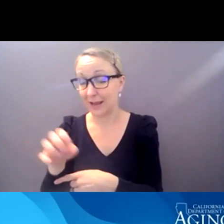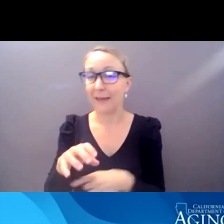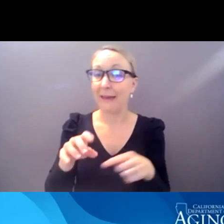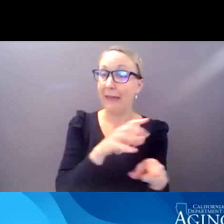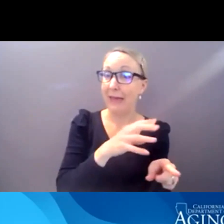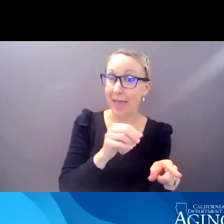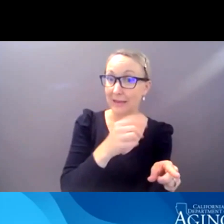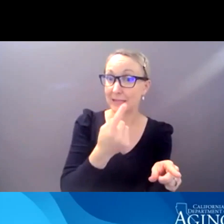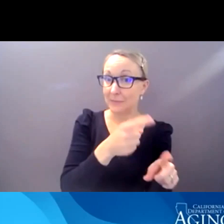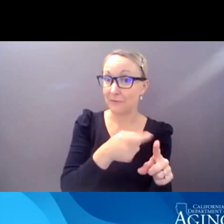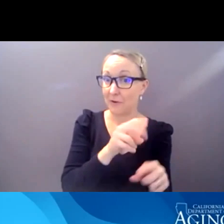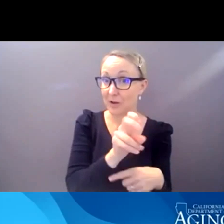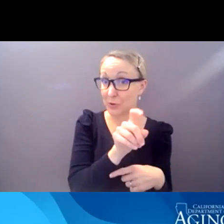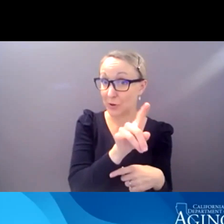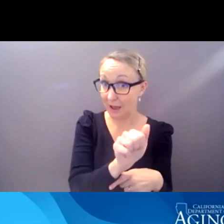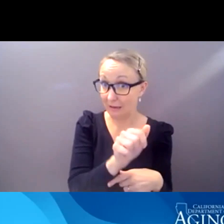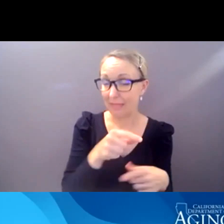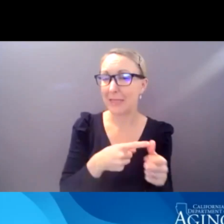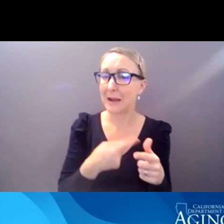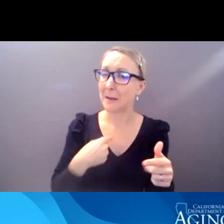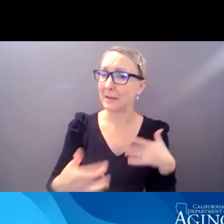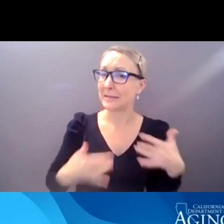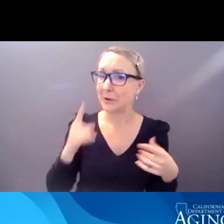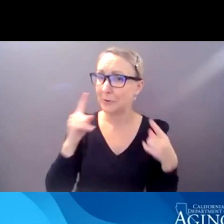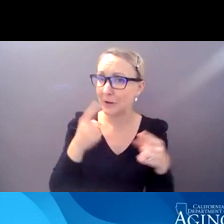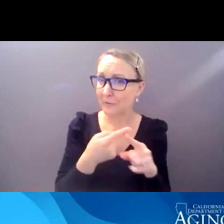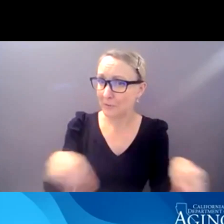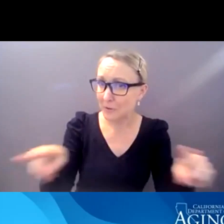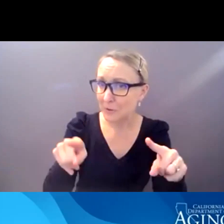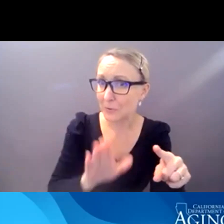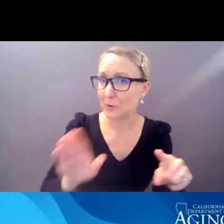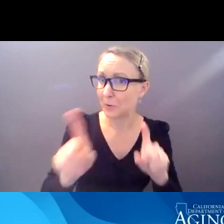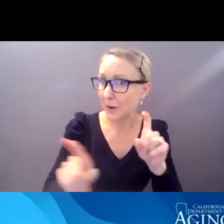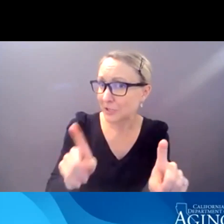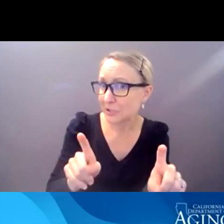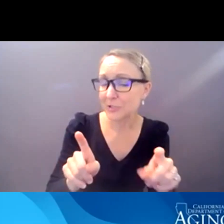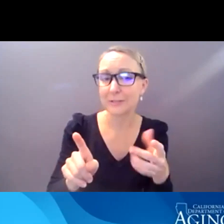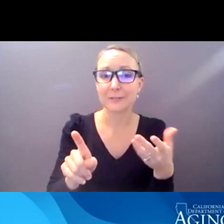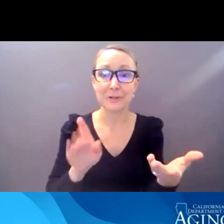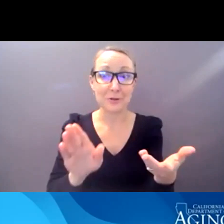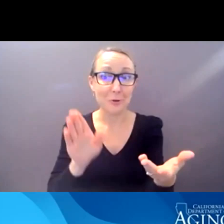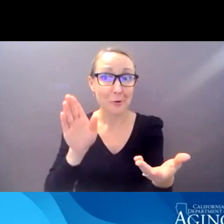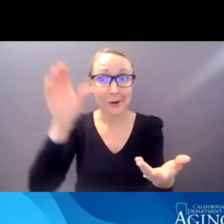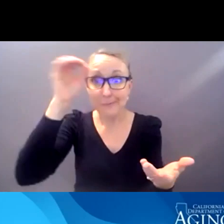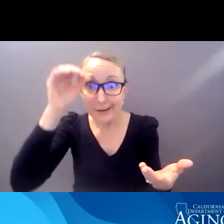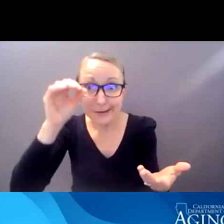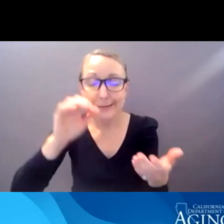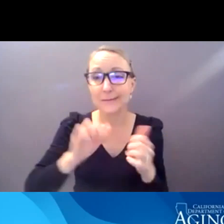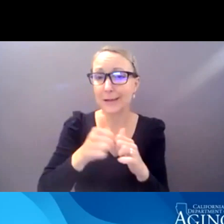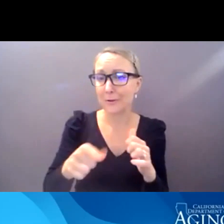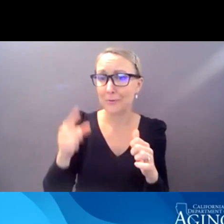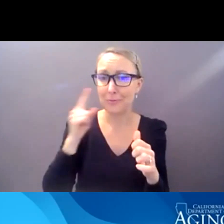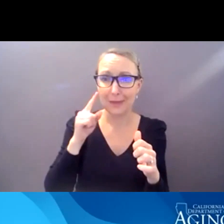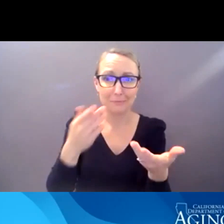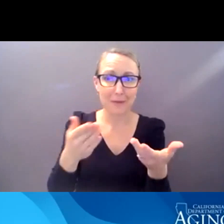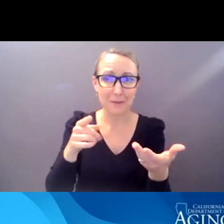from all of you about your experiences, your questions about whether this vision makes sense, and how you'd improve it, and then how